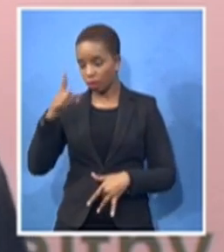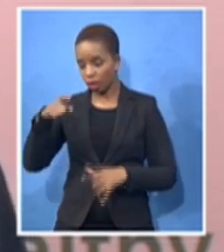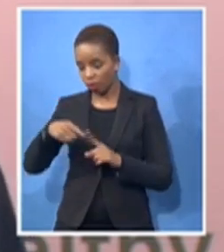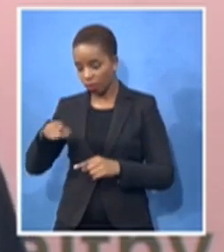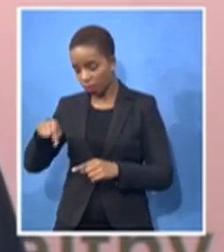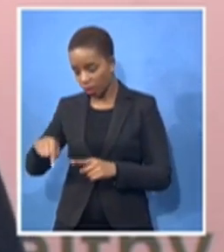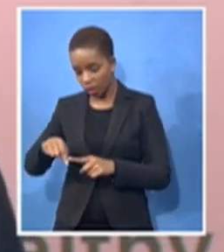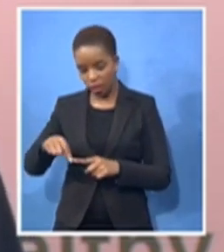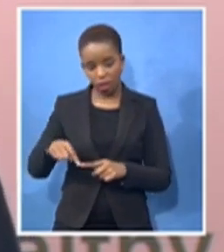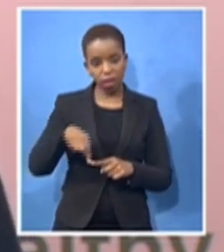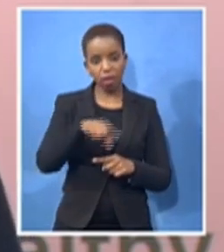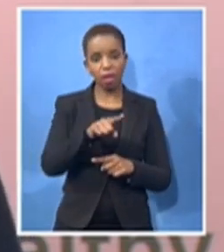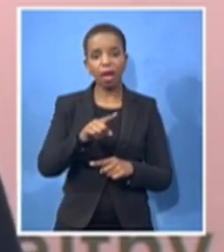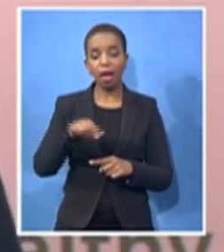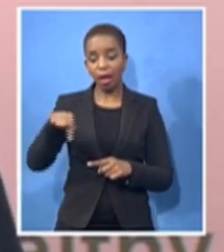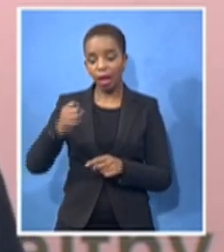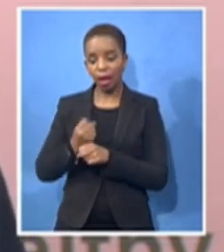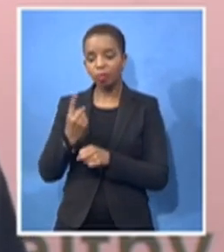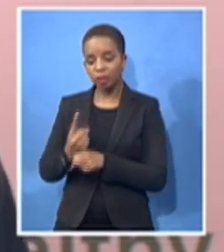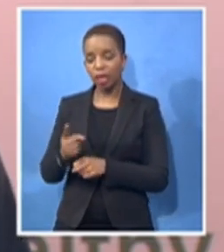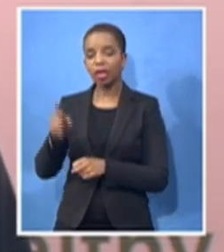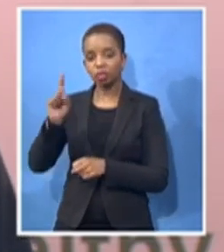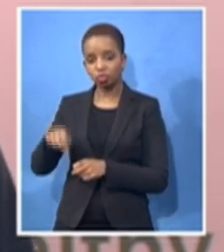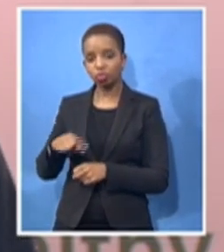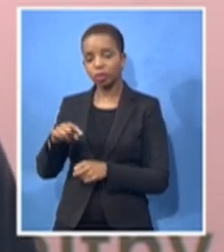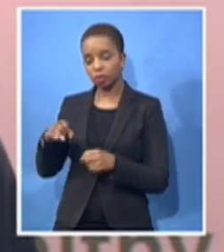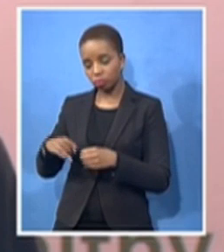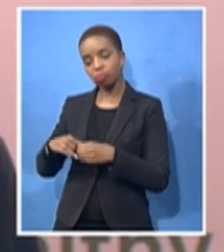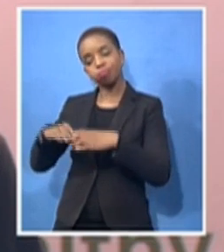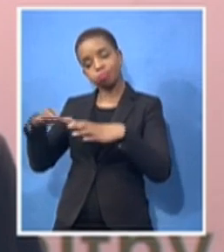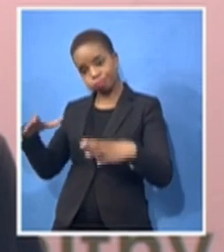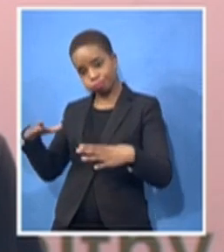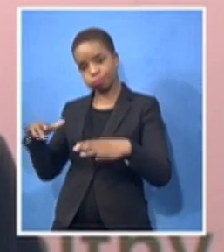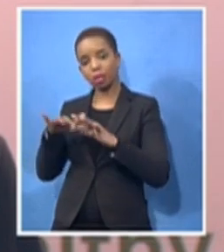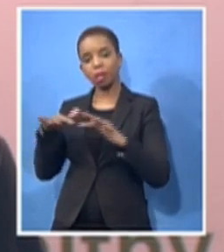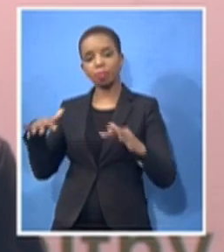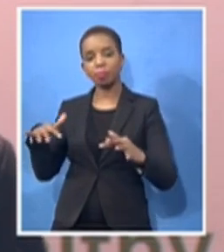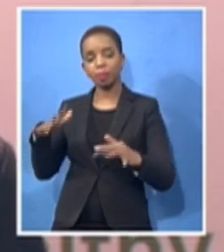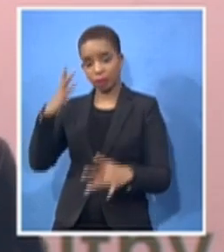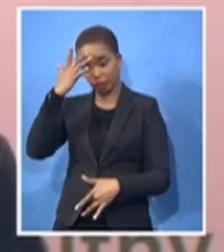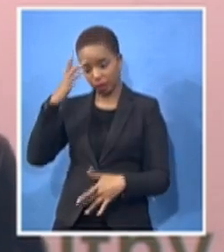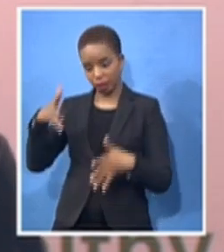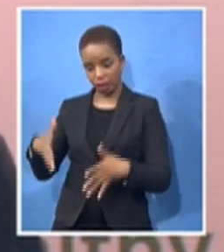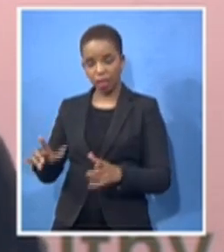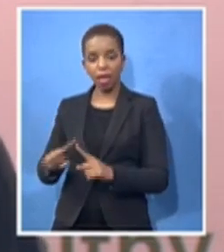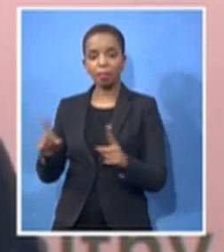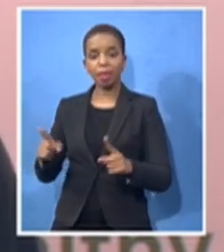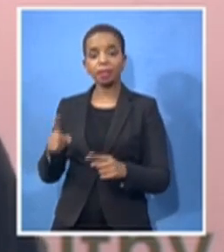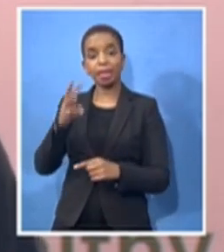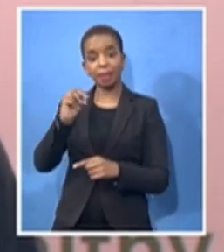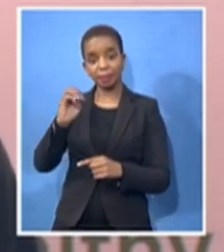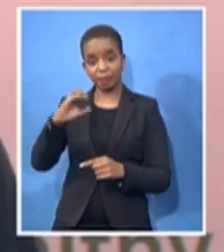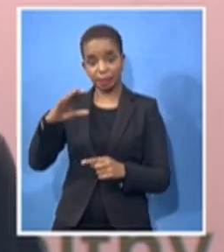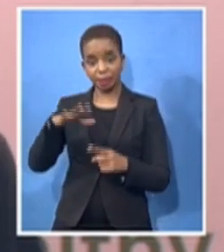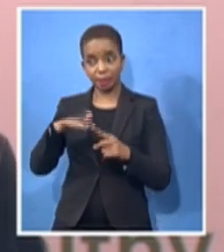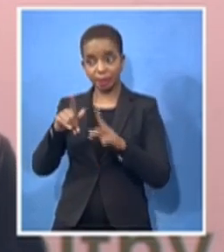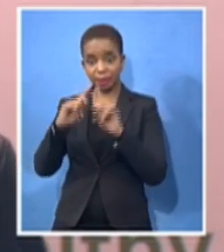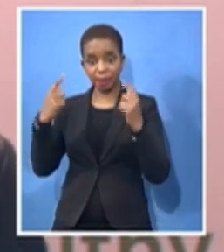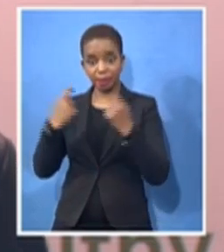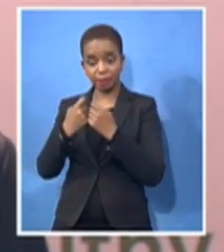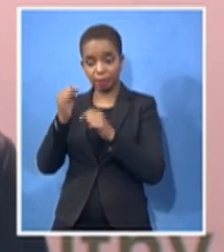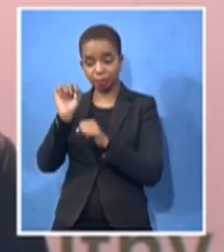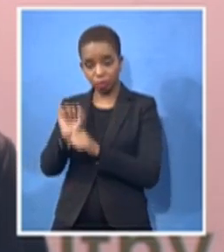and the MEC and the team, you have actually managed to flatten the curve to the extent